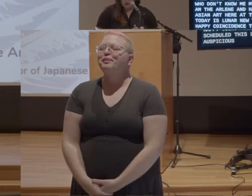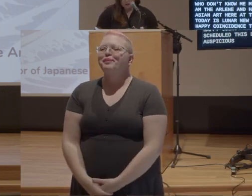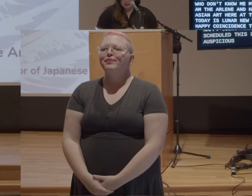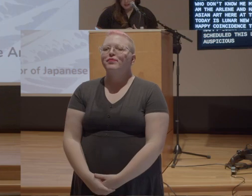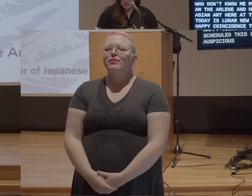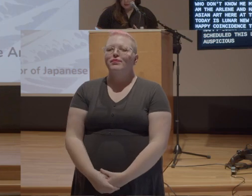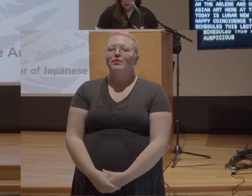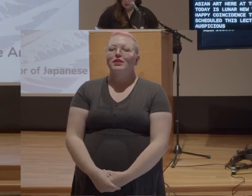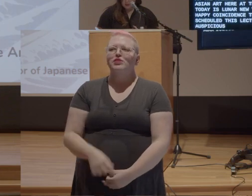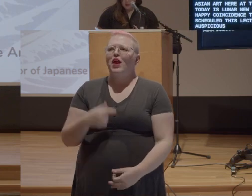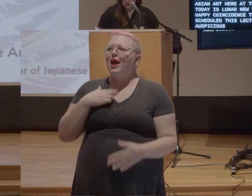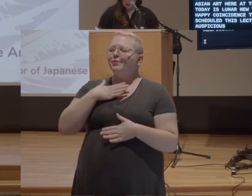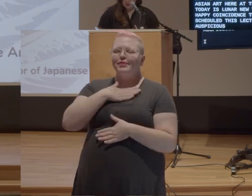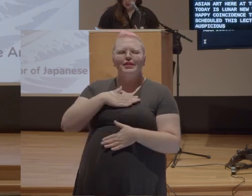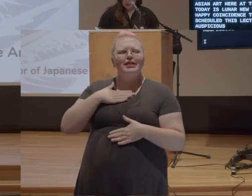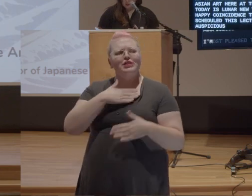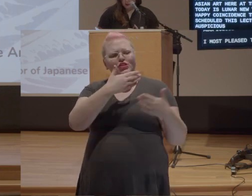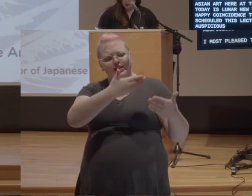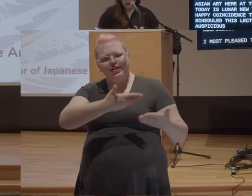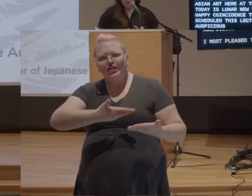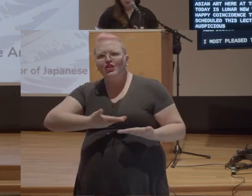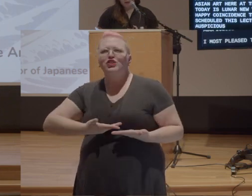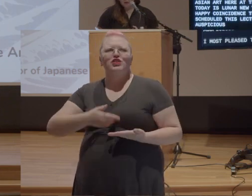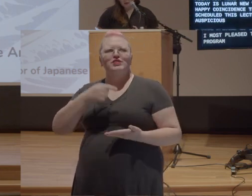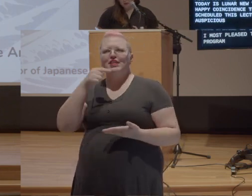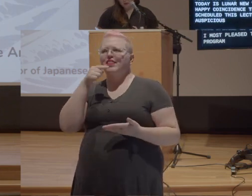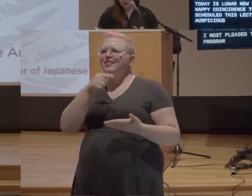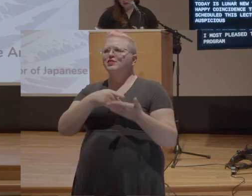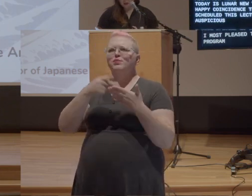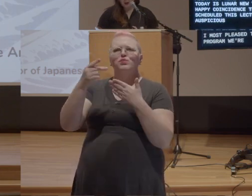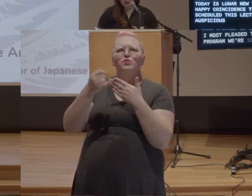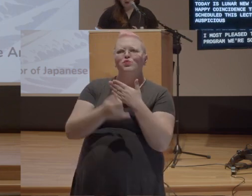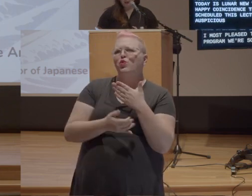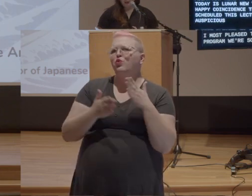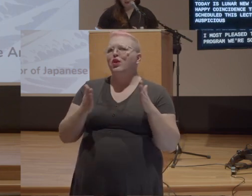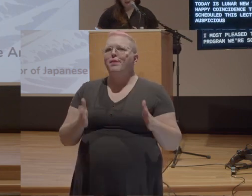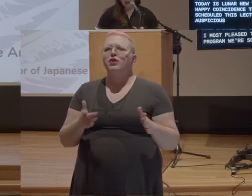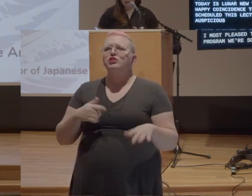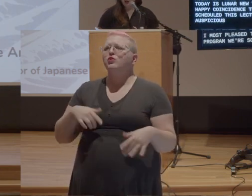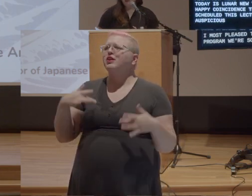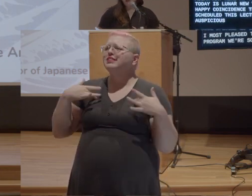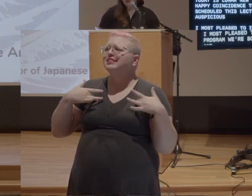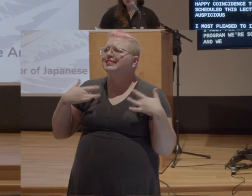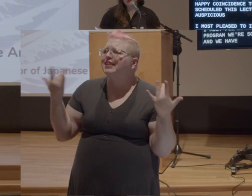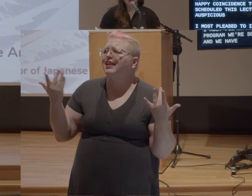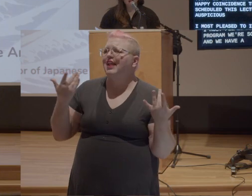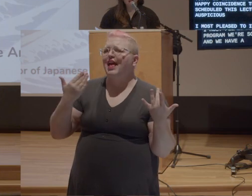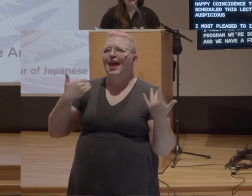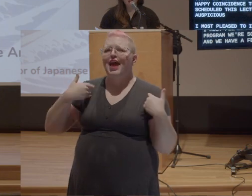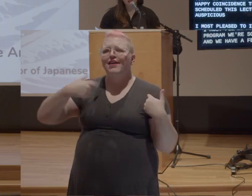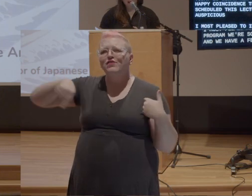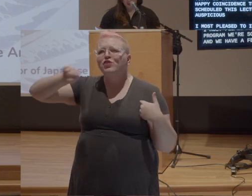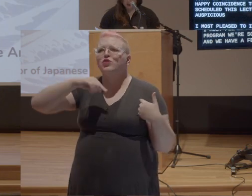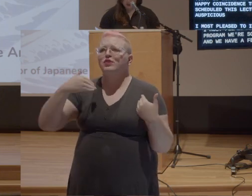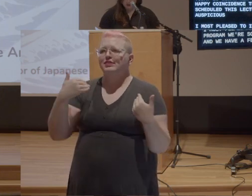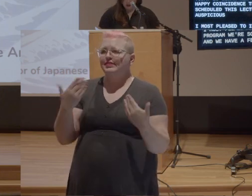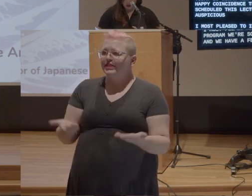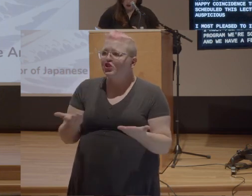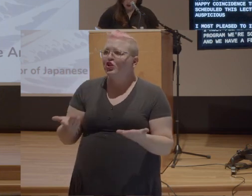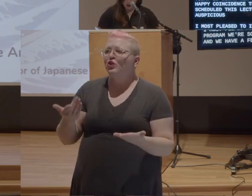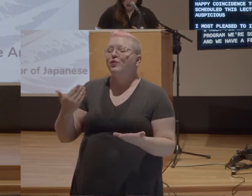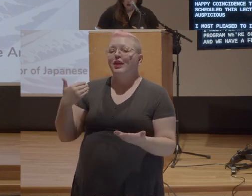I'm most pleased to introduce this afternoon's program. We're so delighted to have you all here, and we have a few special guests in the